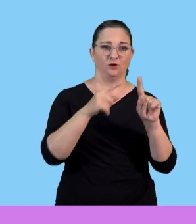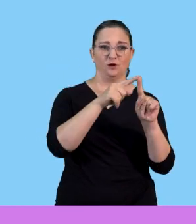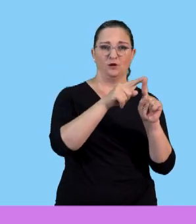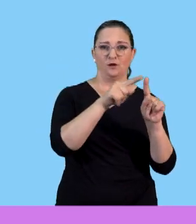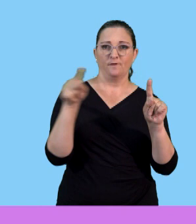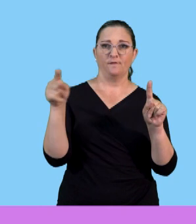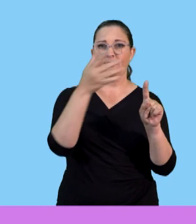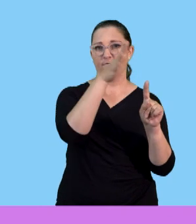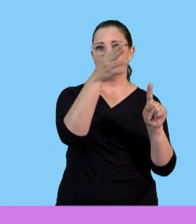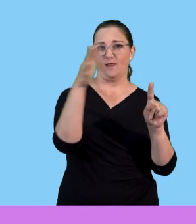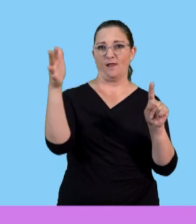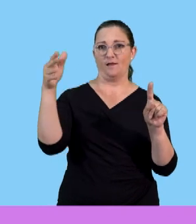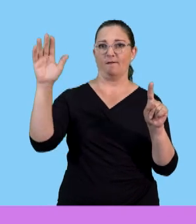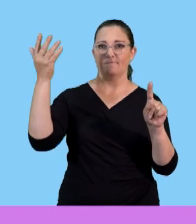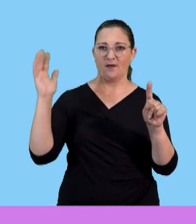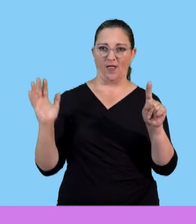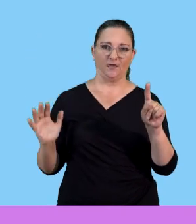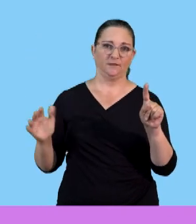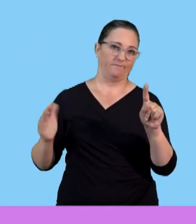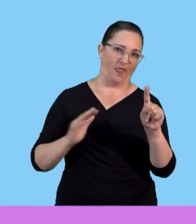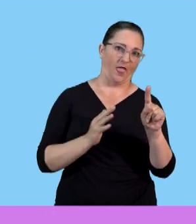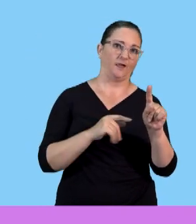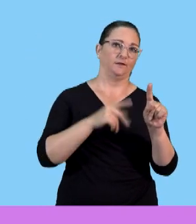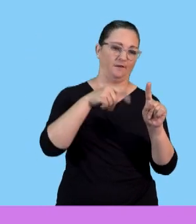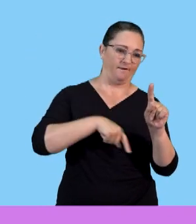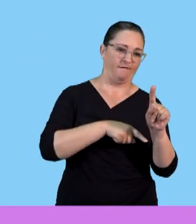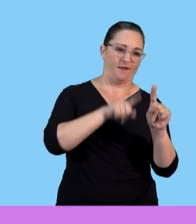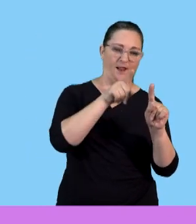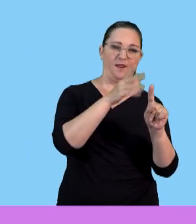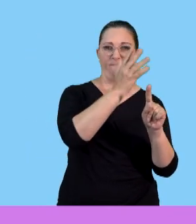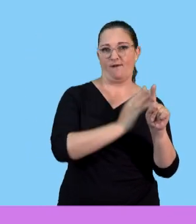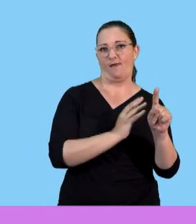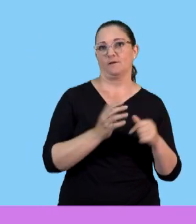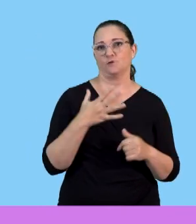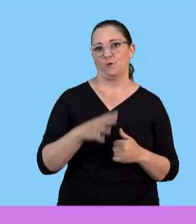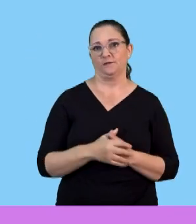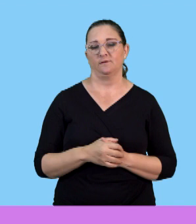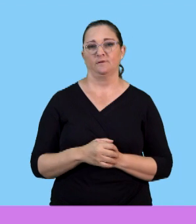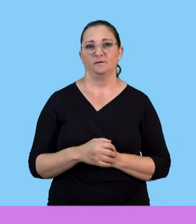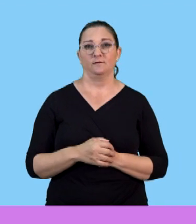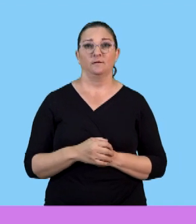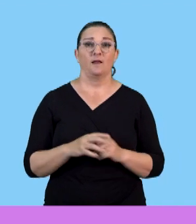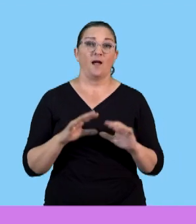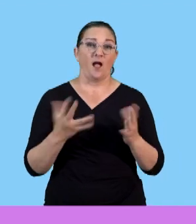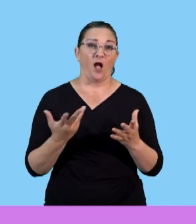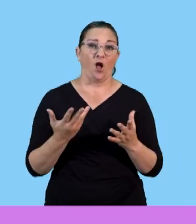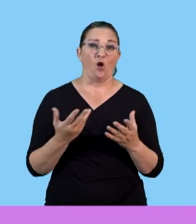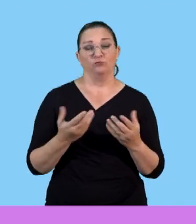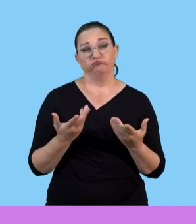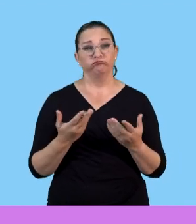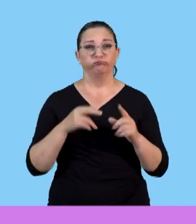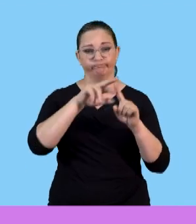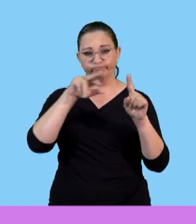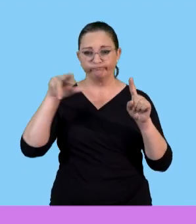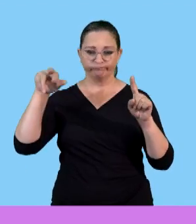hang flags, and hang some more flags and some more flags and some more. How did we walk